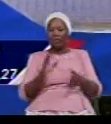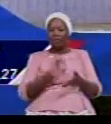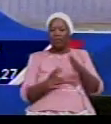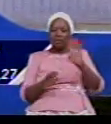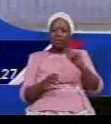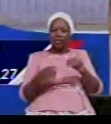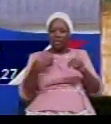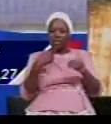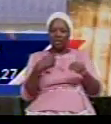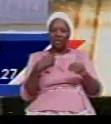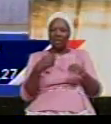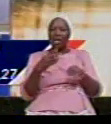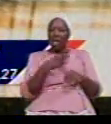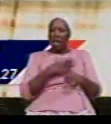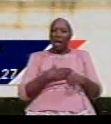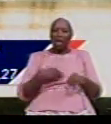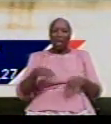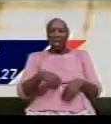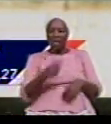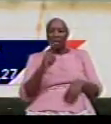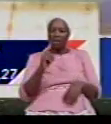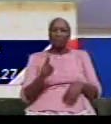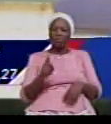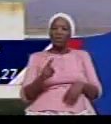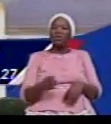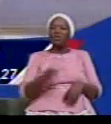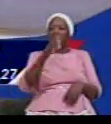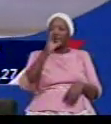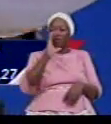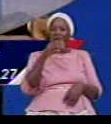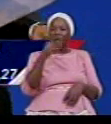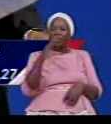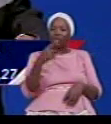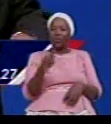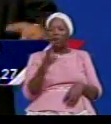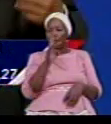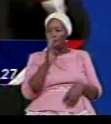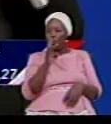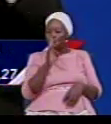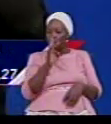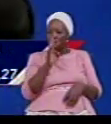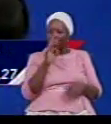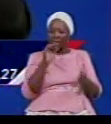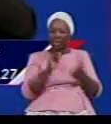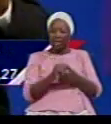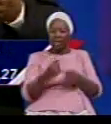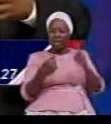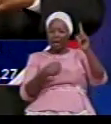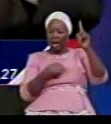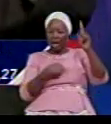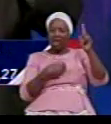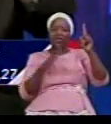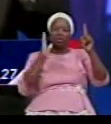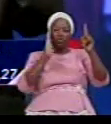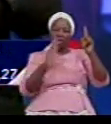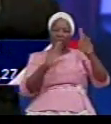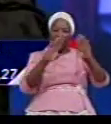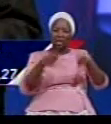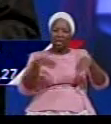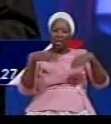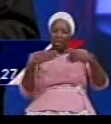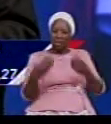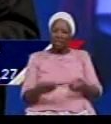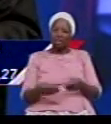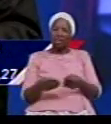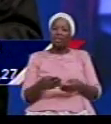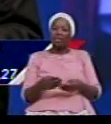verse 14 says, and whosoever drinketh of the water that I shall